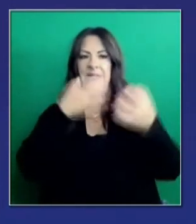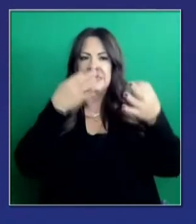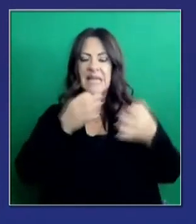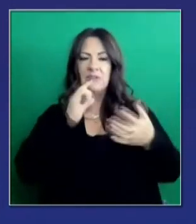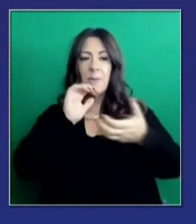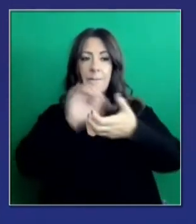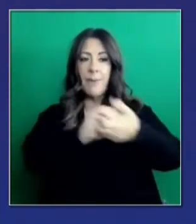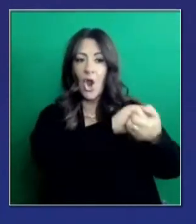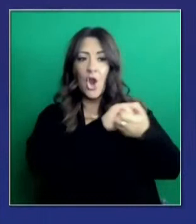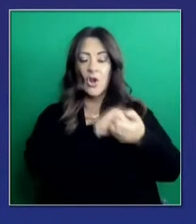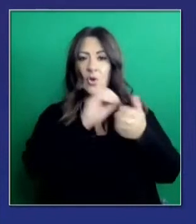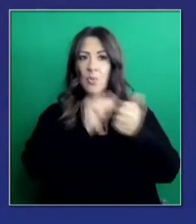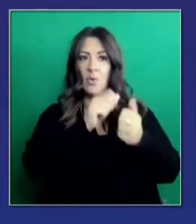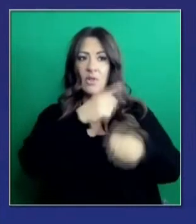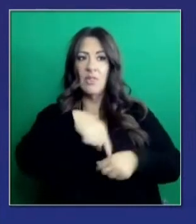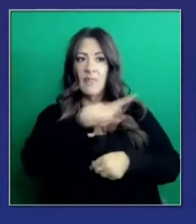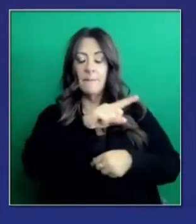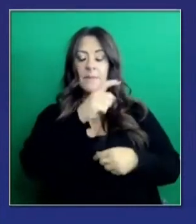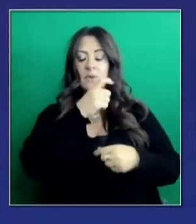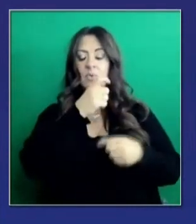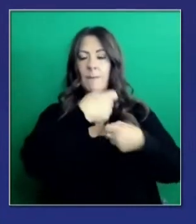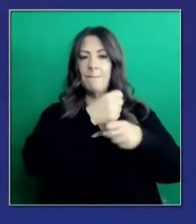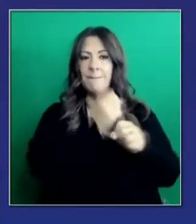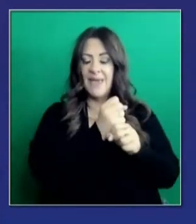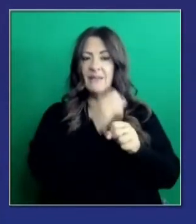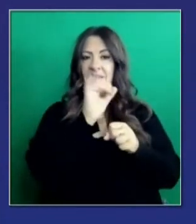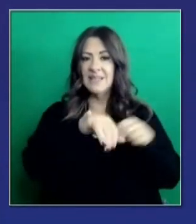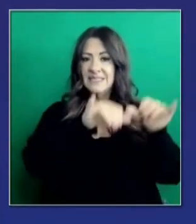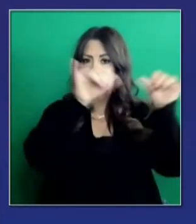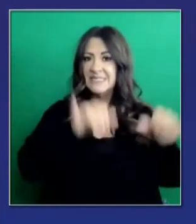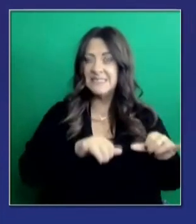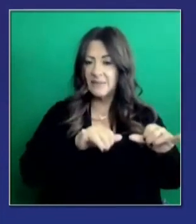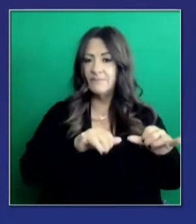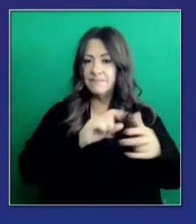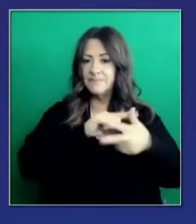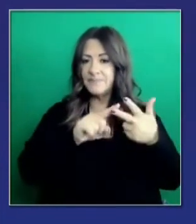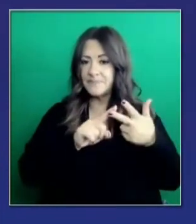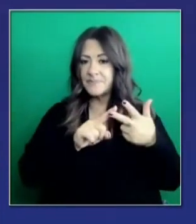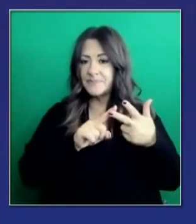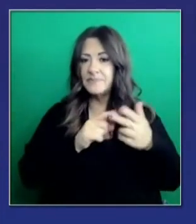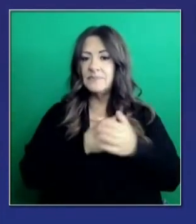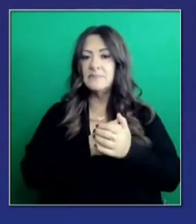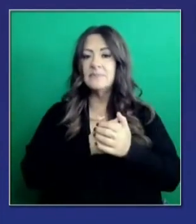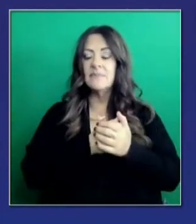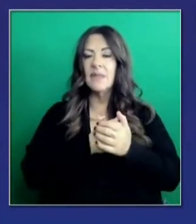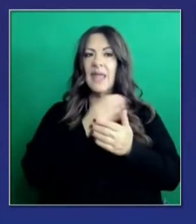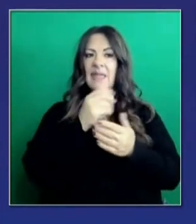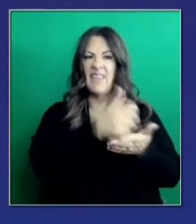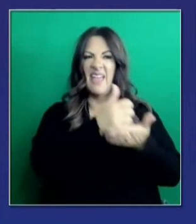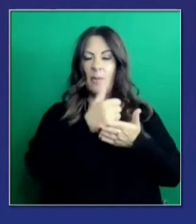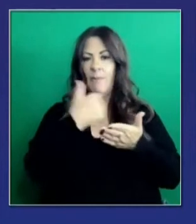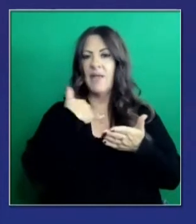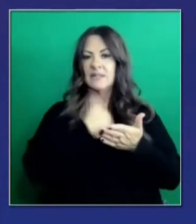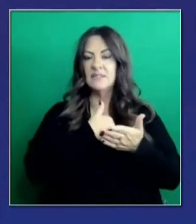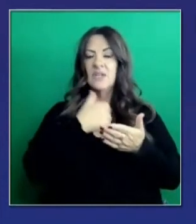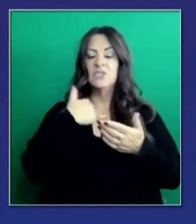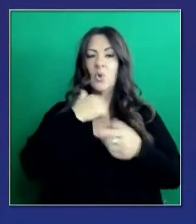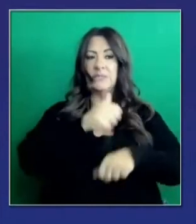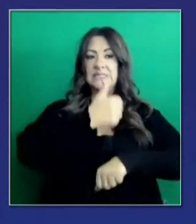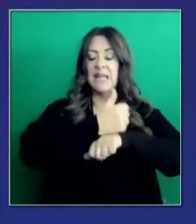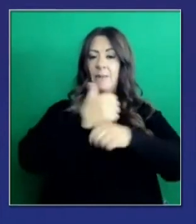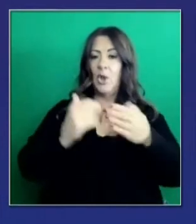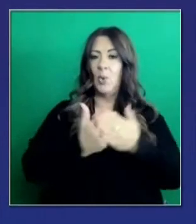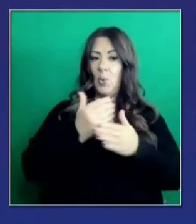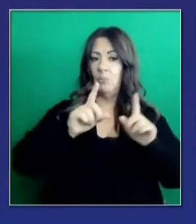Accenture. We've got a pilot up and running. We started this last week in LA and San Diego. They started